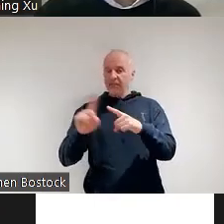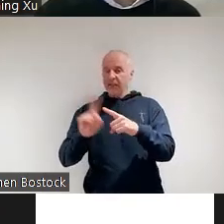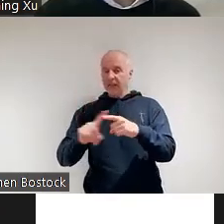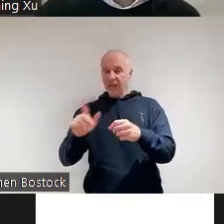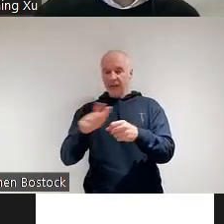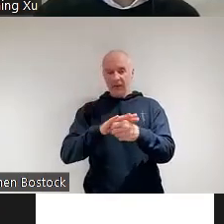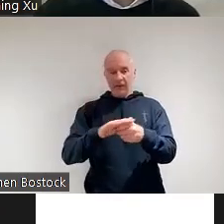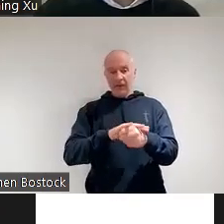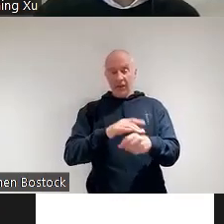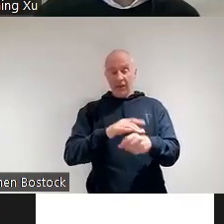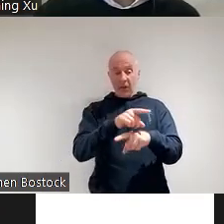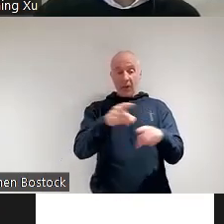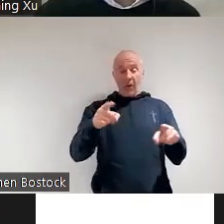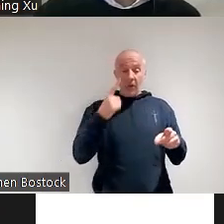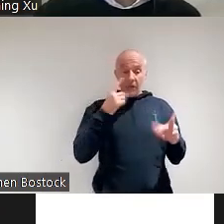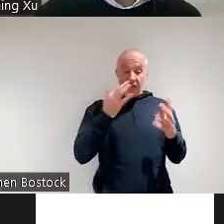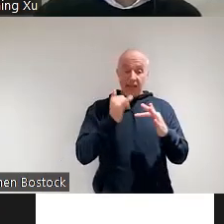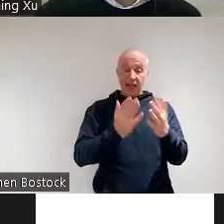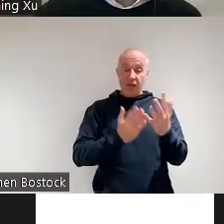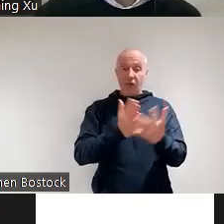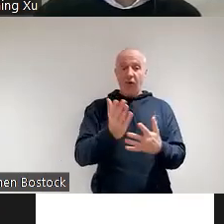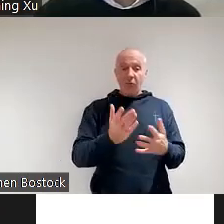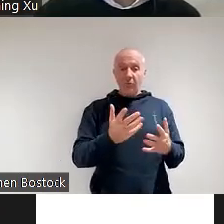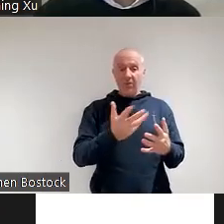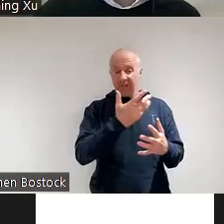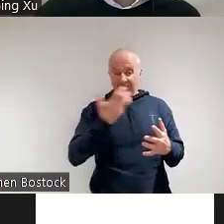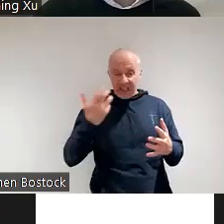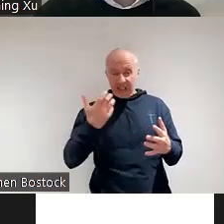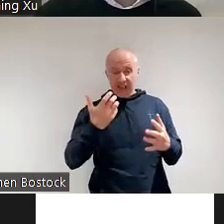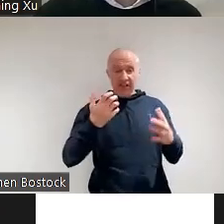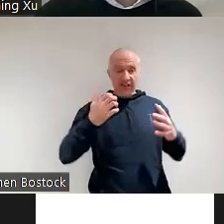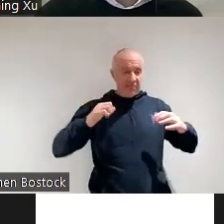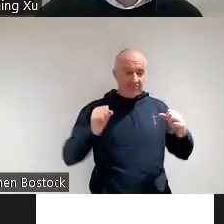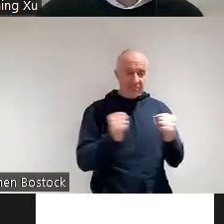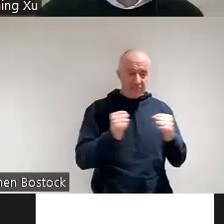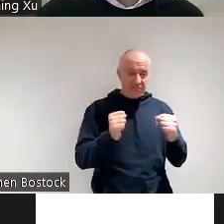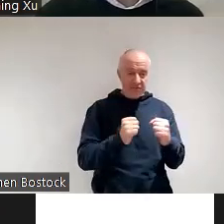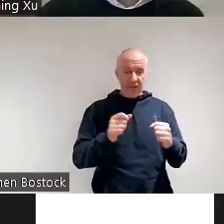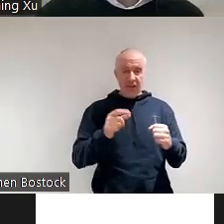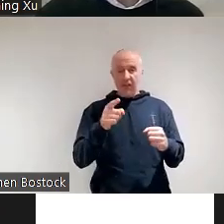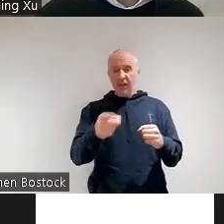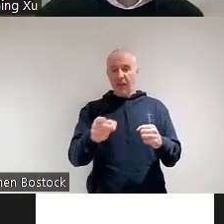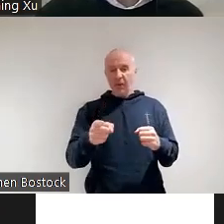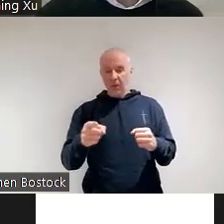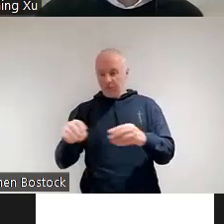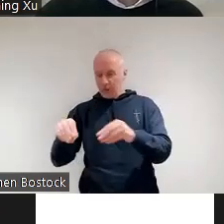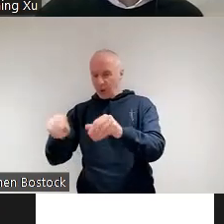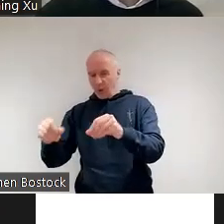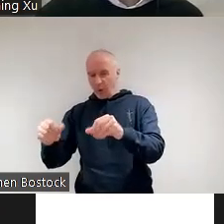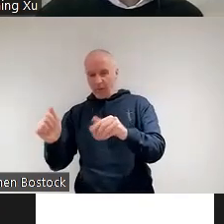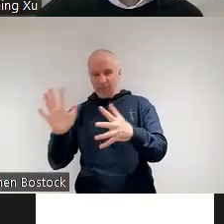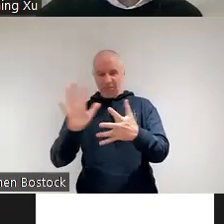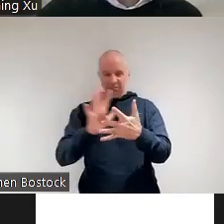different chambers, or even this one, you can see that got all the salt spread everywhere to see if the charger can